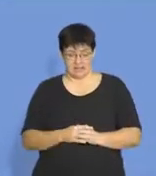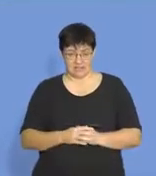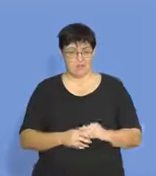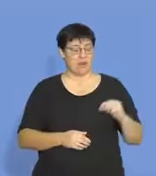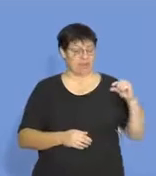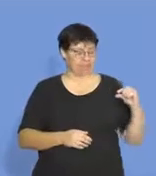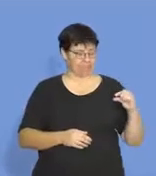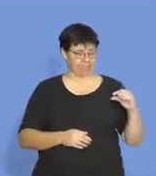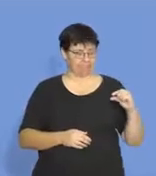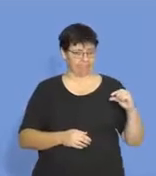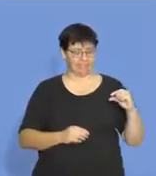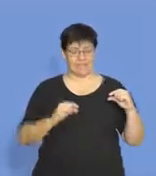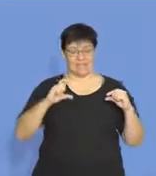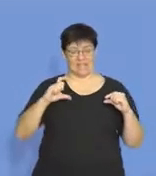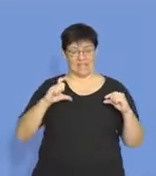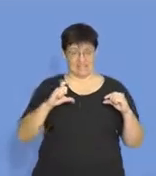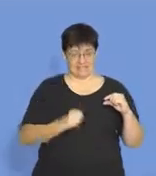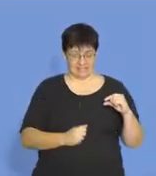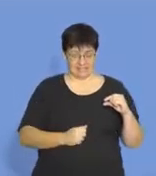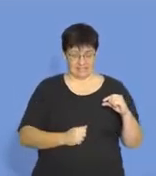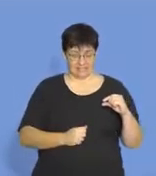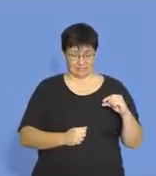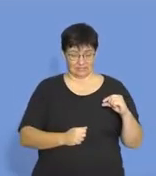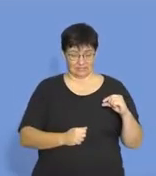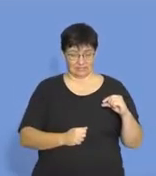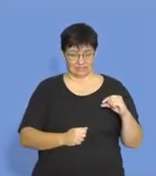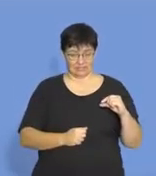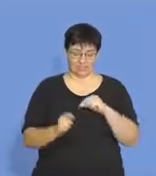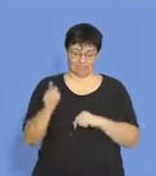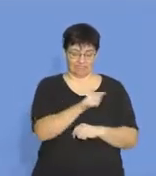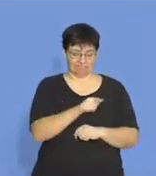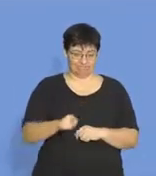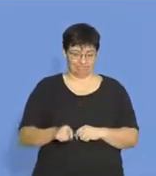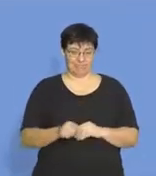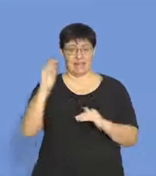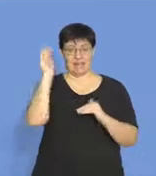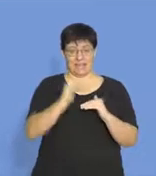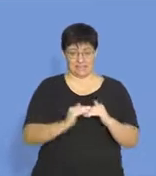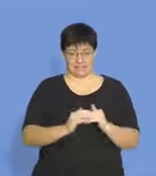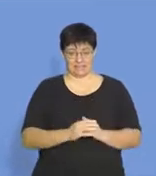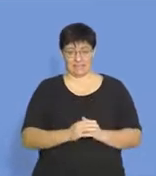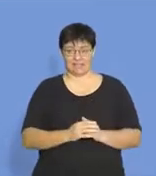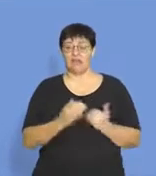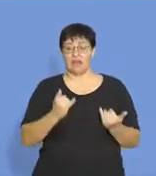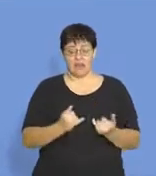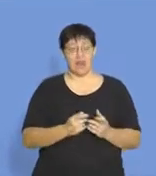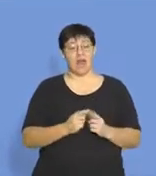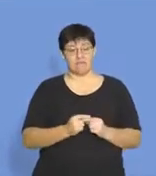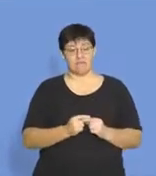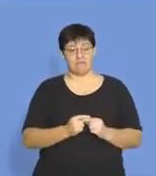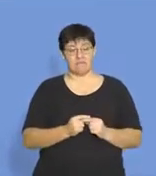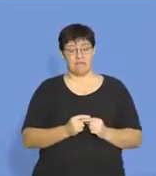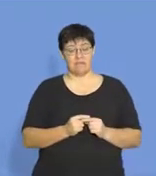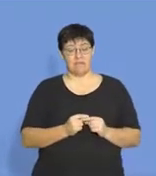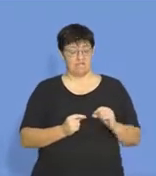letters actually says that A is less than B. And the one that I have now here that is